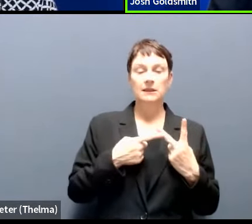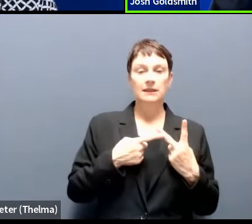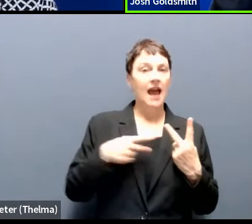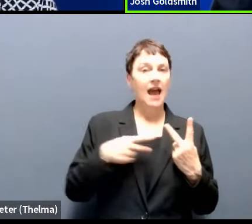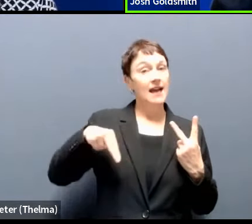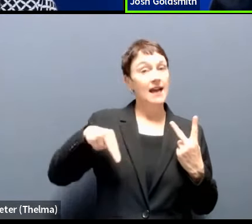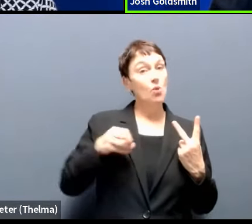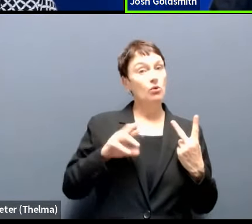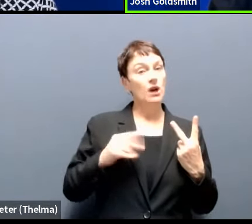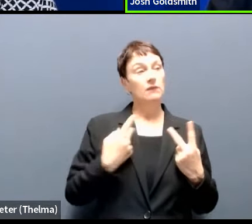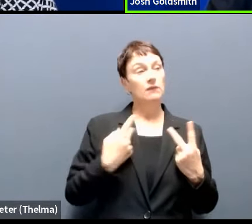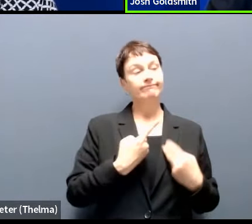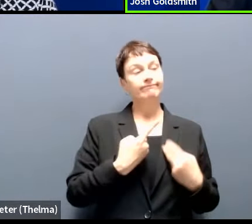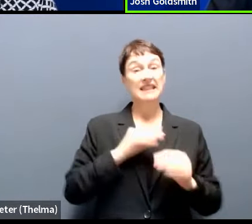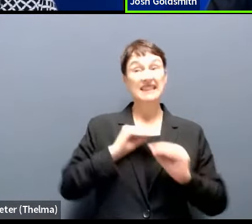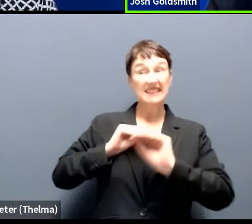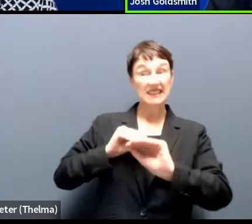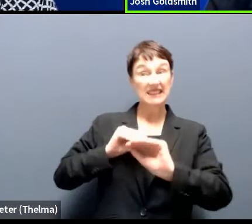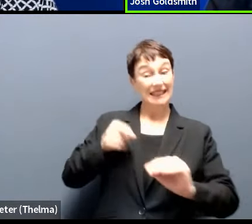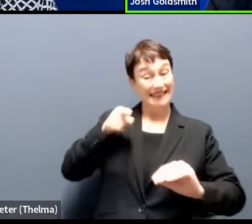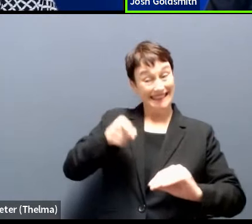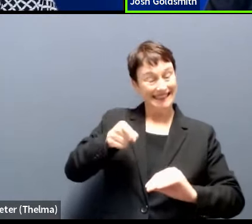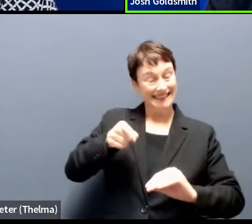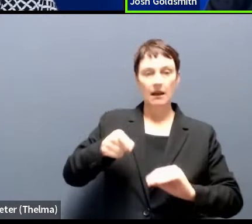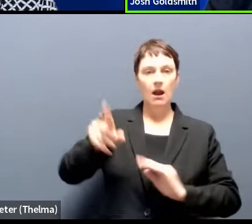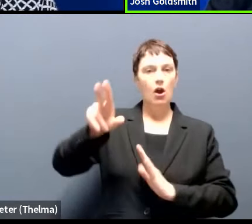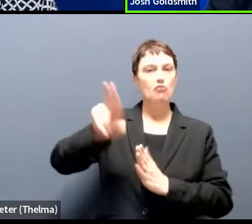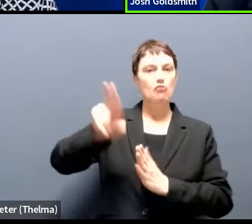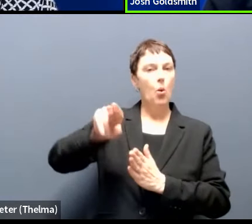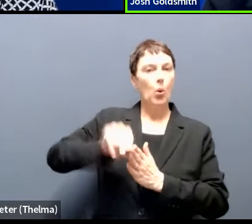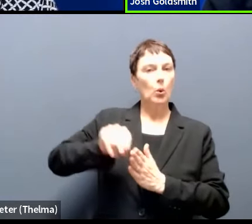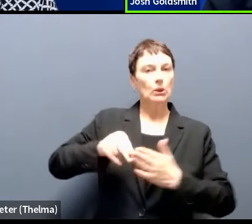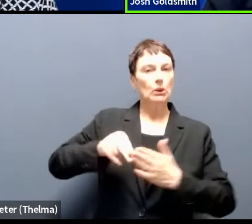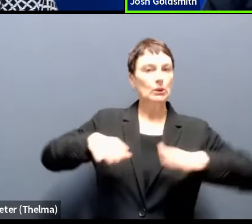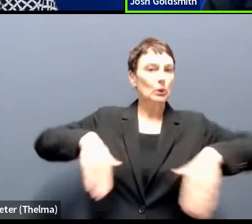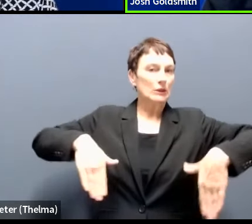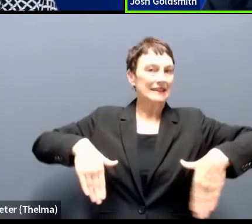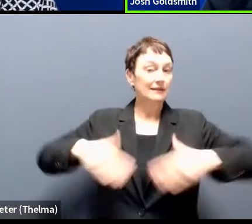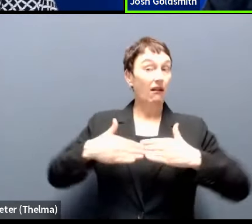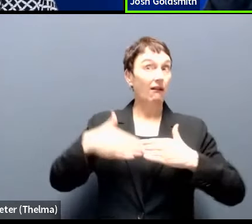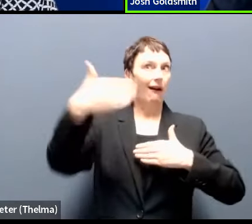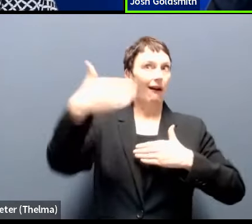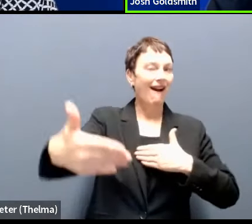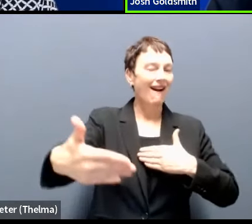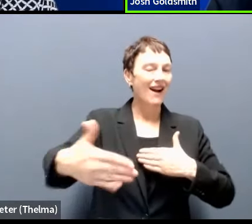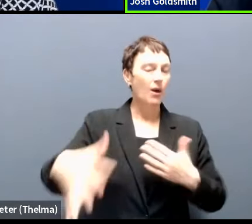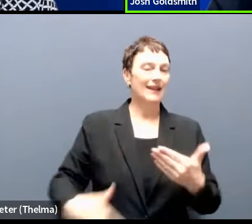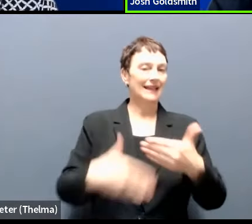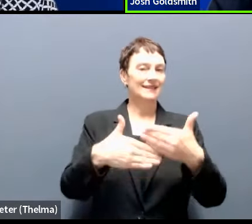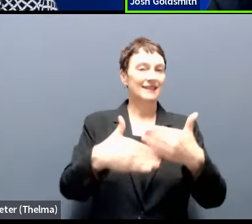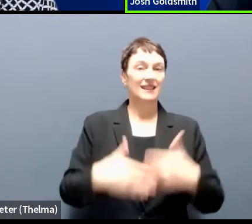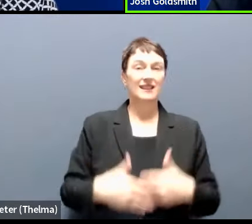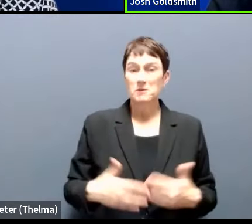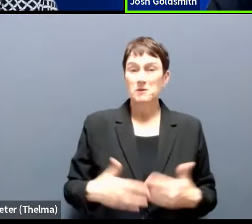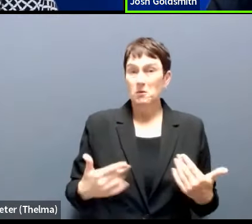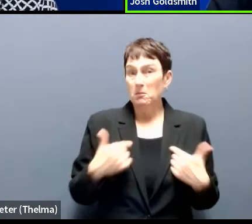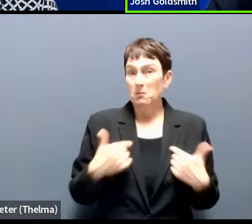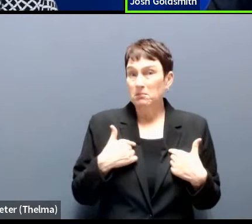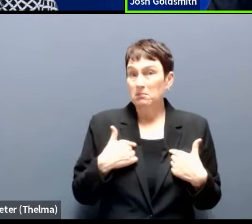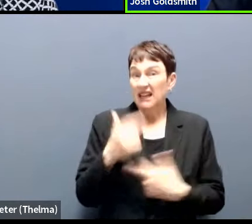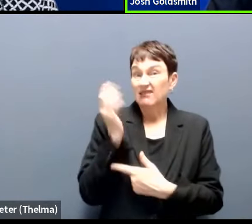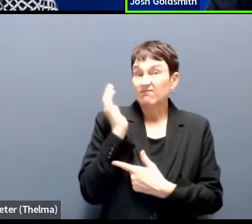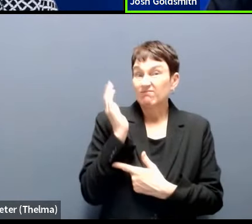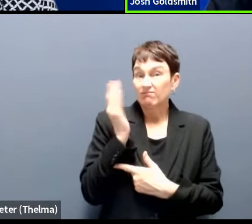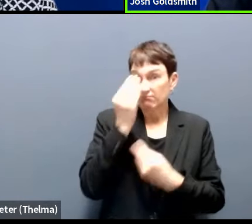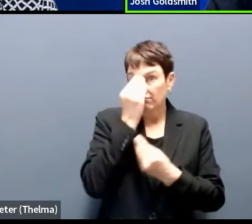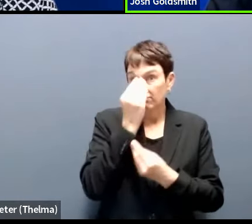That's all there for you. And we've seen people downloading those already. So I think that's everything I wanted to say about the Power Pack. I'll